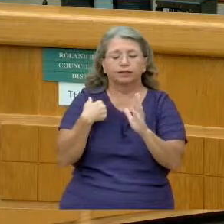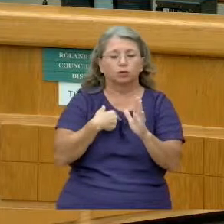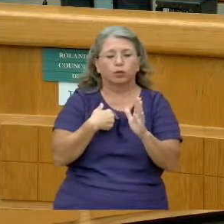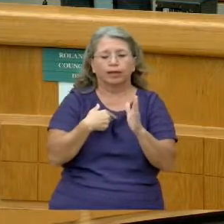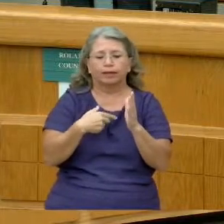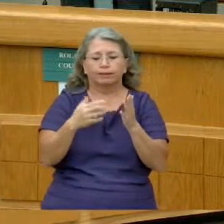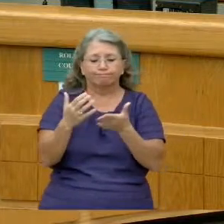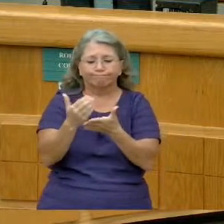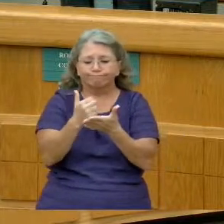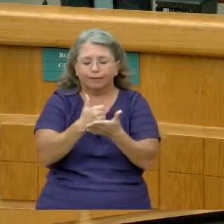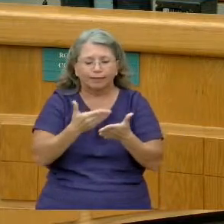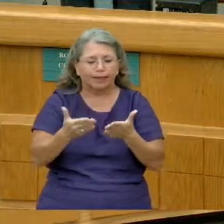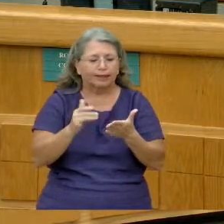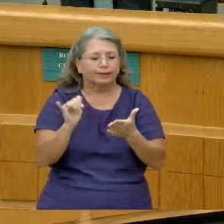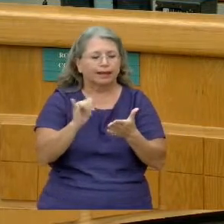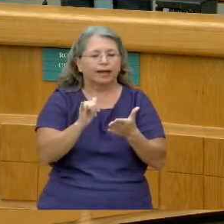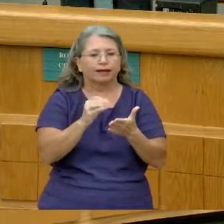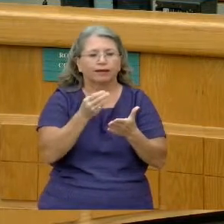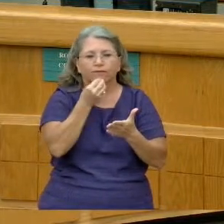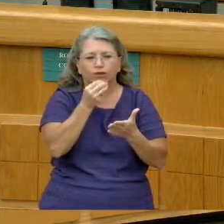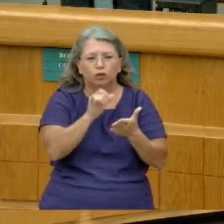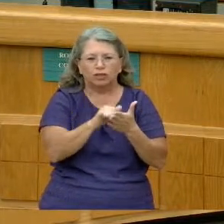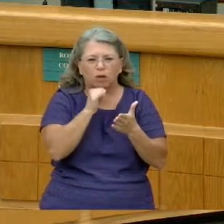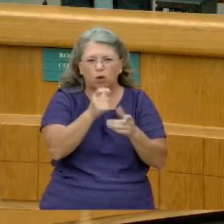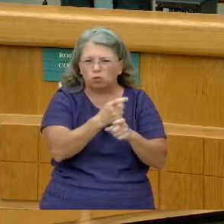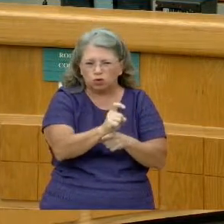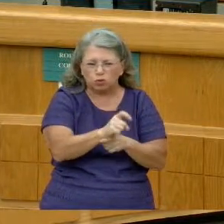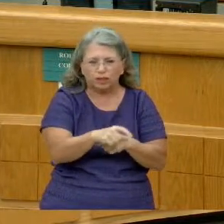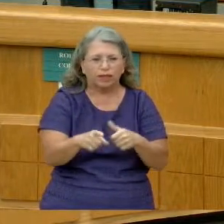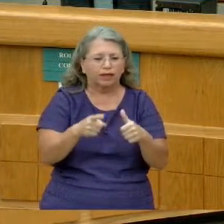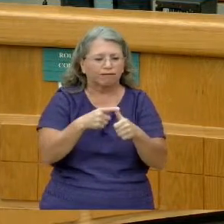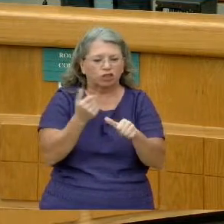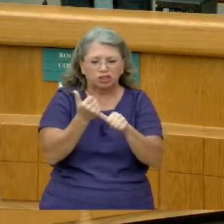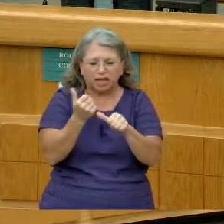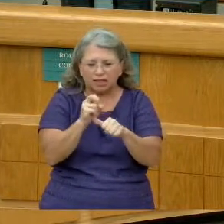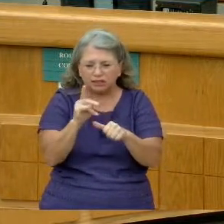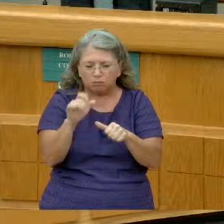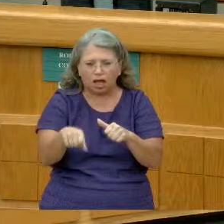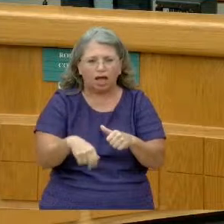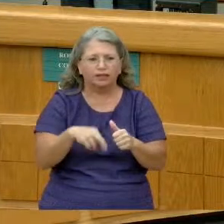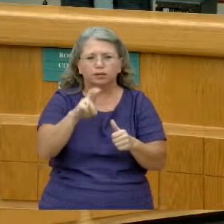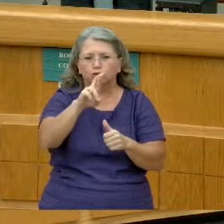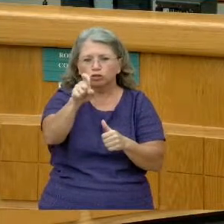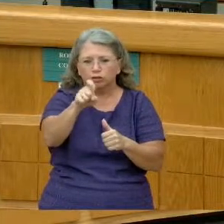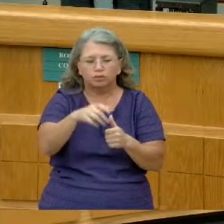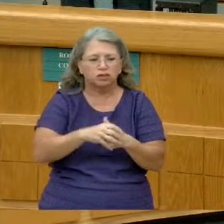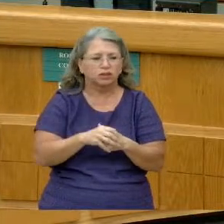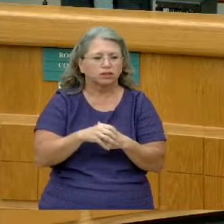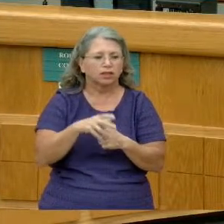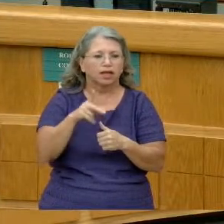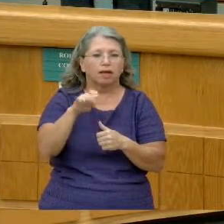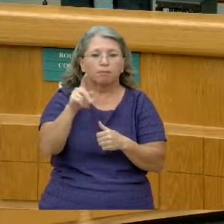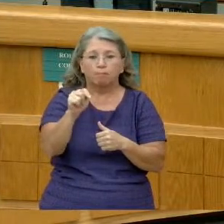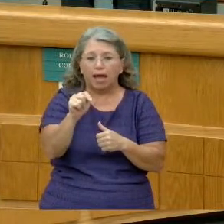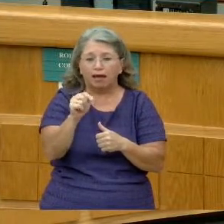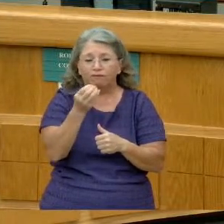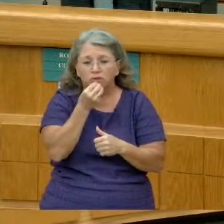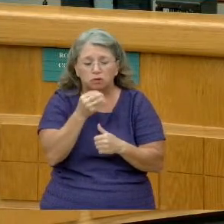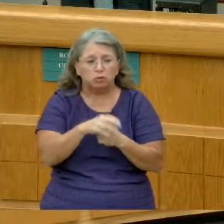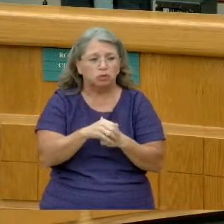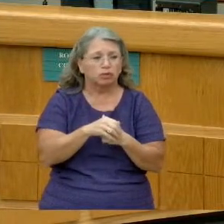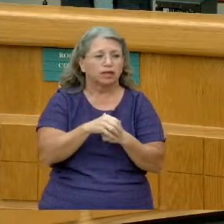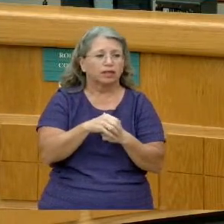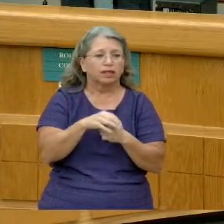items like non-perishables, first aid supplies, prescriptions, pet supplies, flashlights and batteries, and don't forget